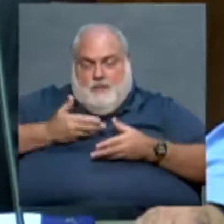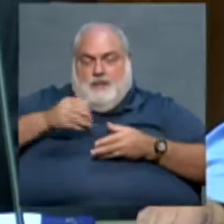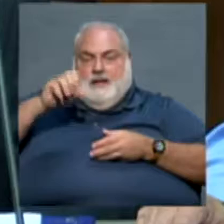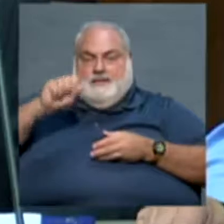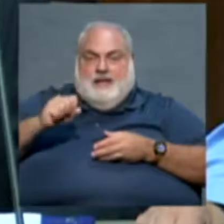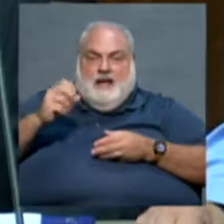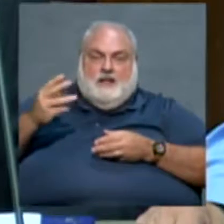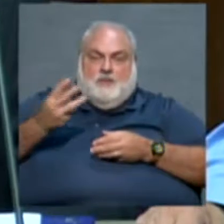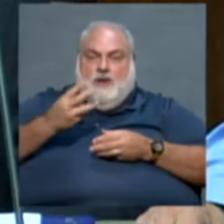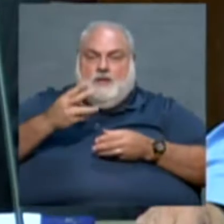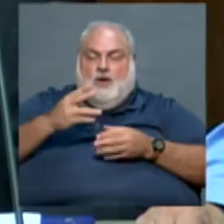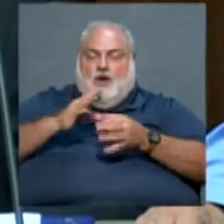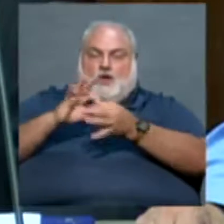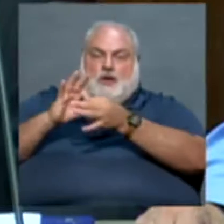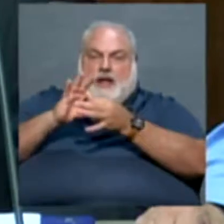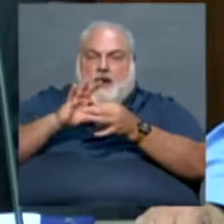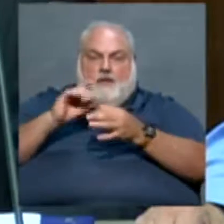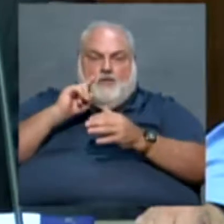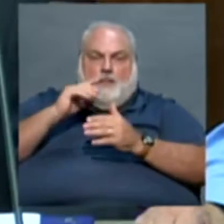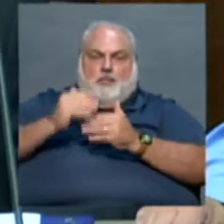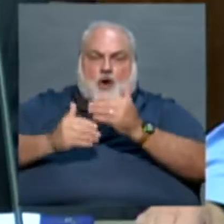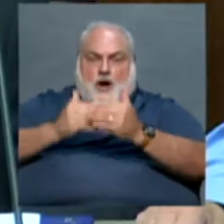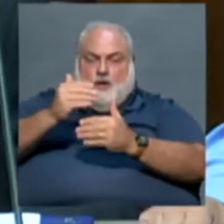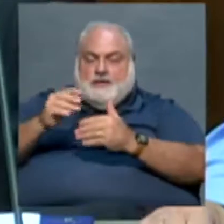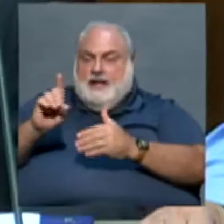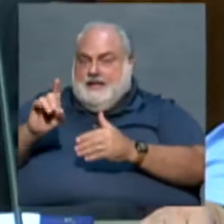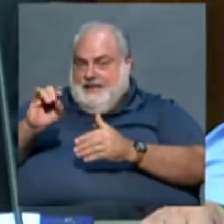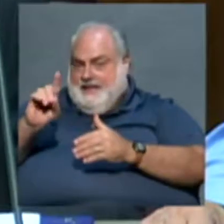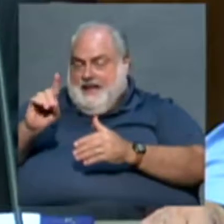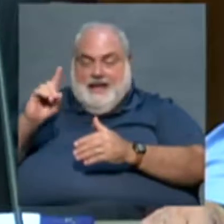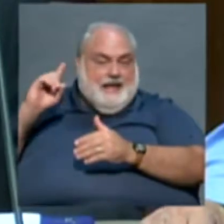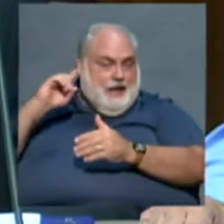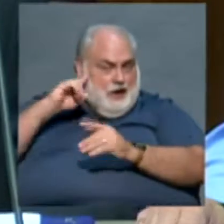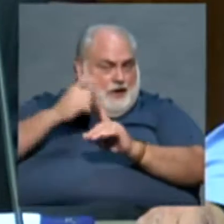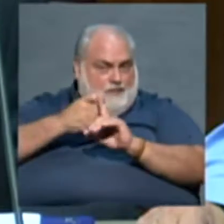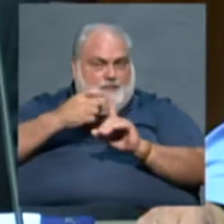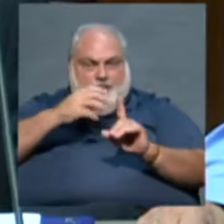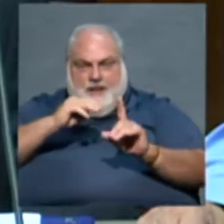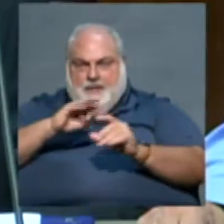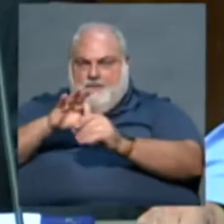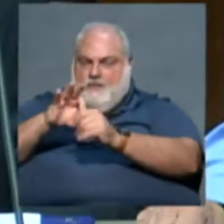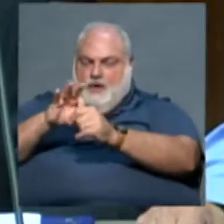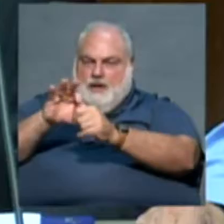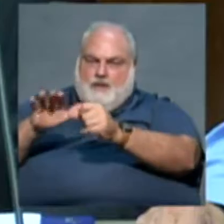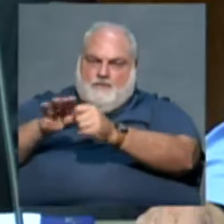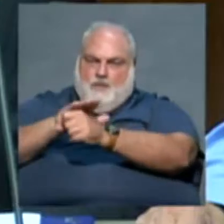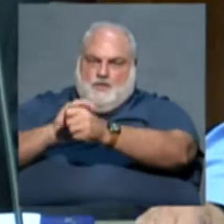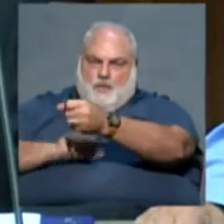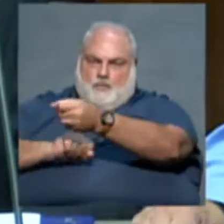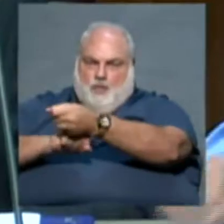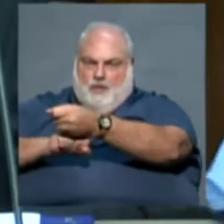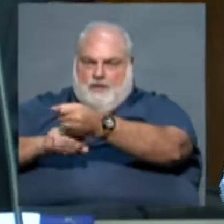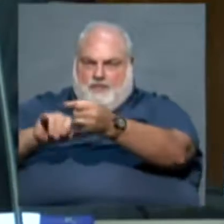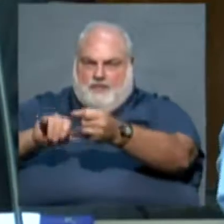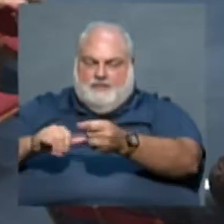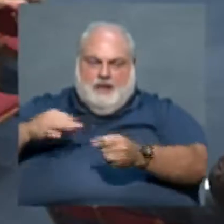Southwest Little Rock United for Progress did hear from the applicant, and they voted unanimously to support the